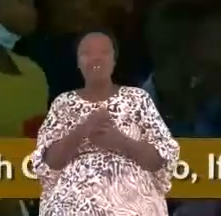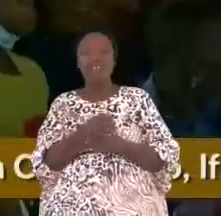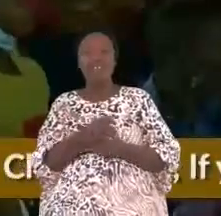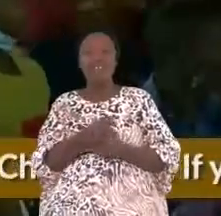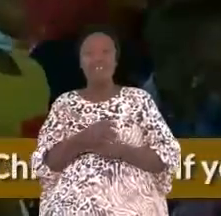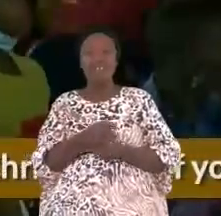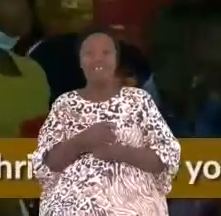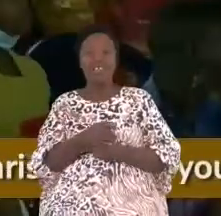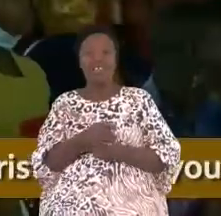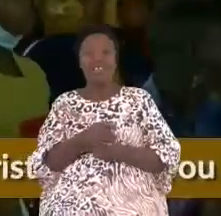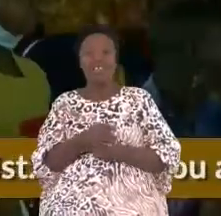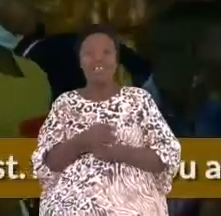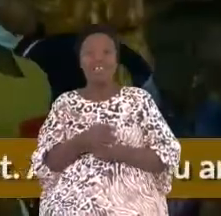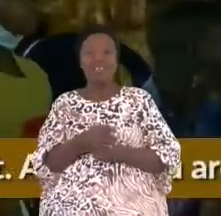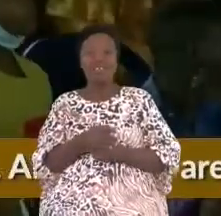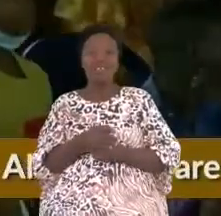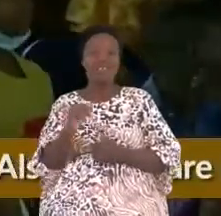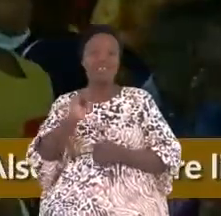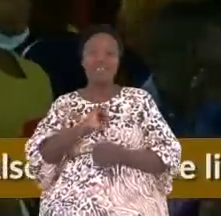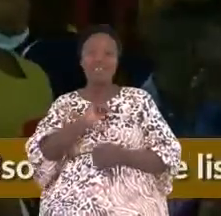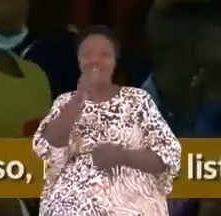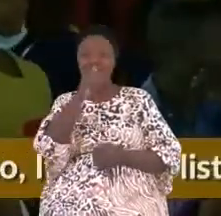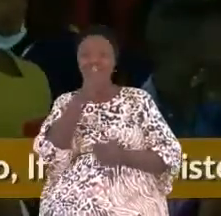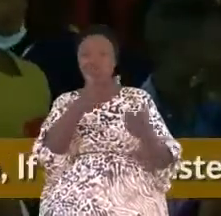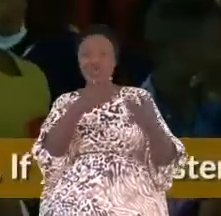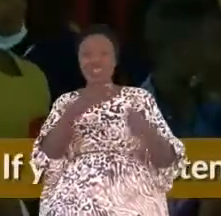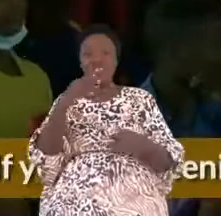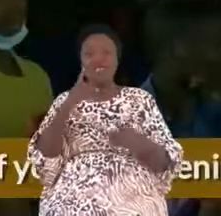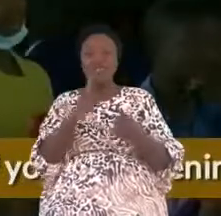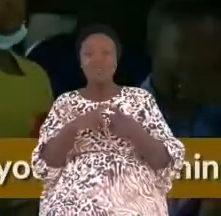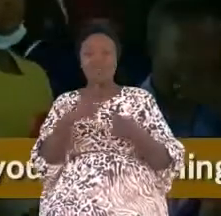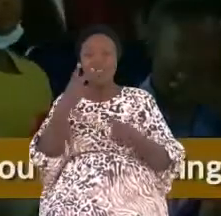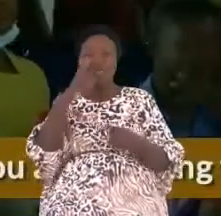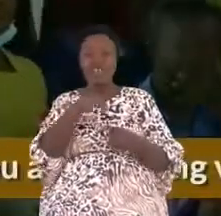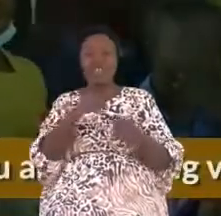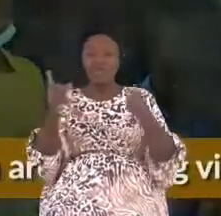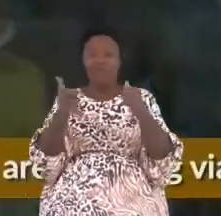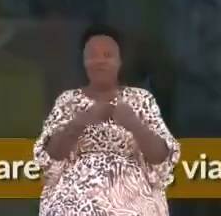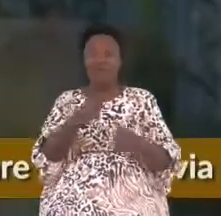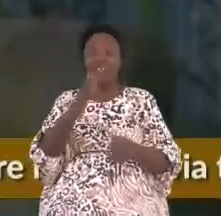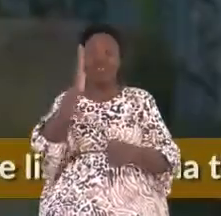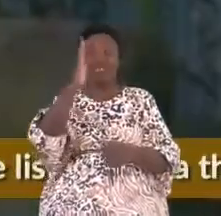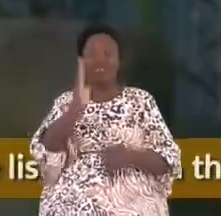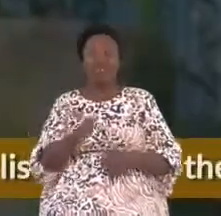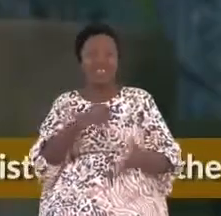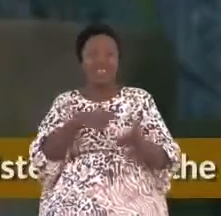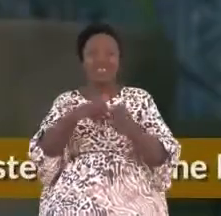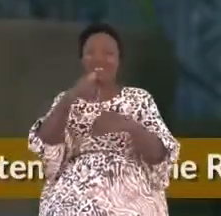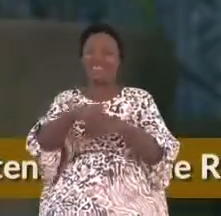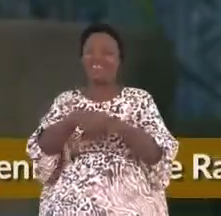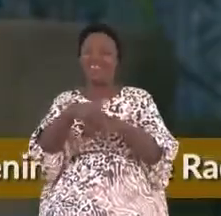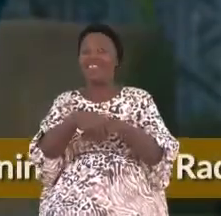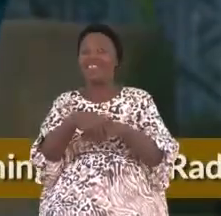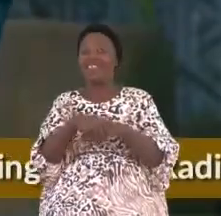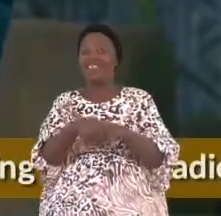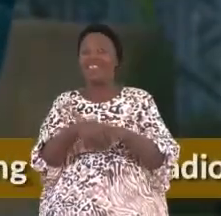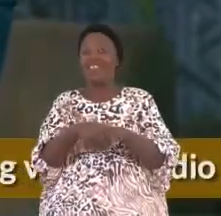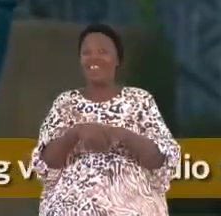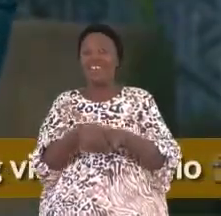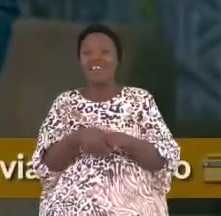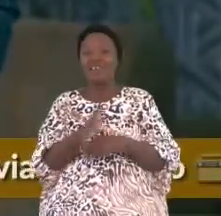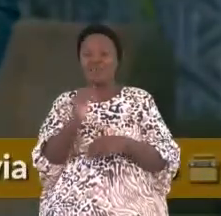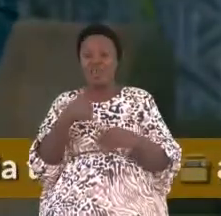i am waiting to see you at the fastest fire tonight and there you see we are giving you a convert